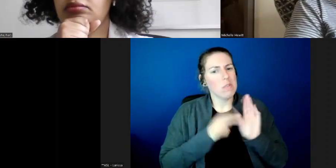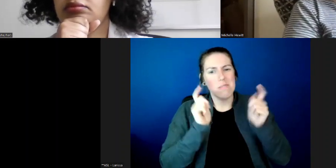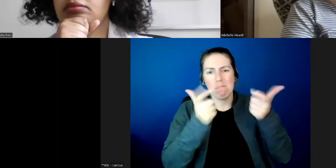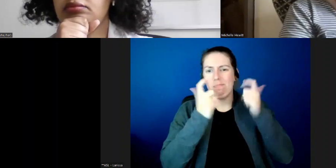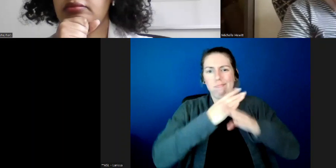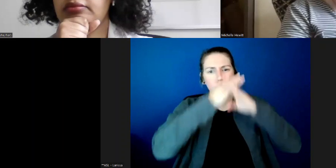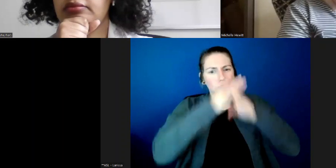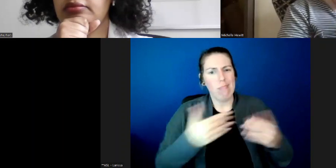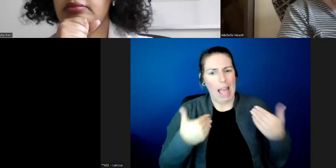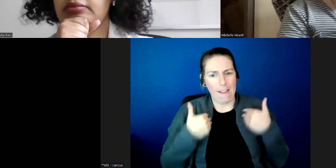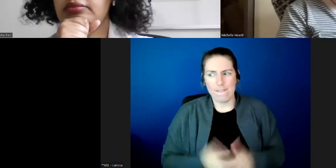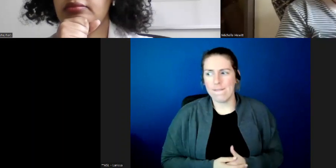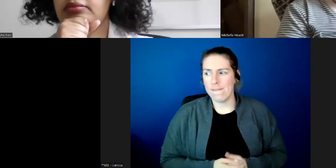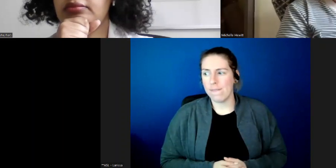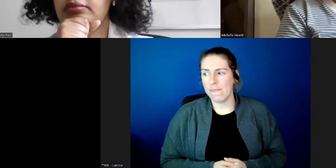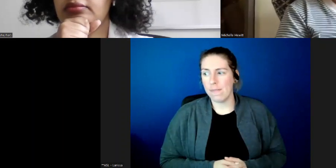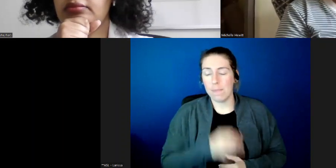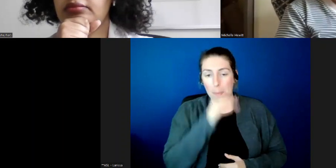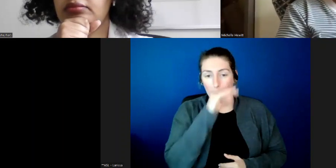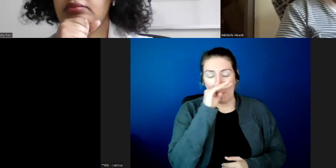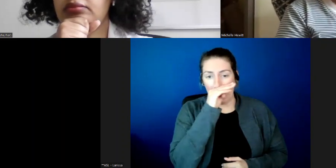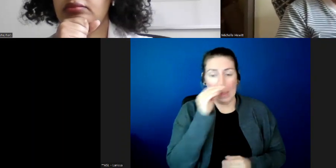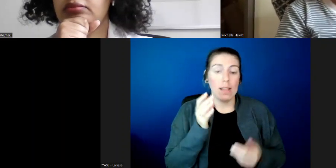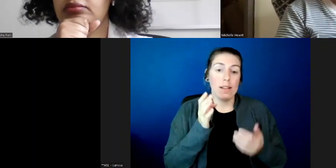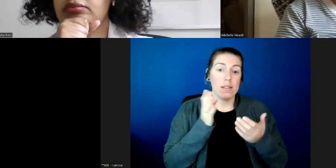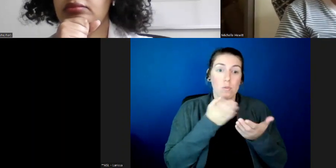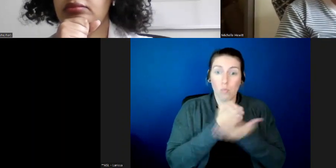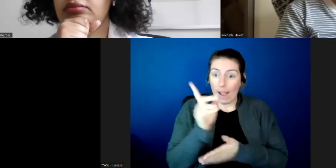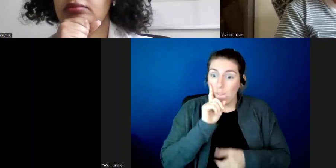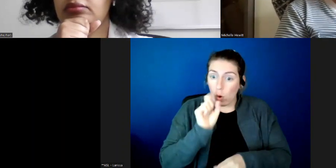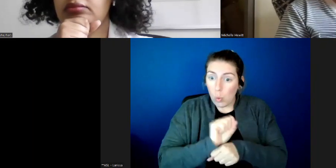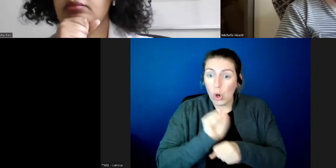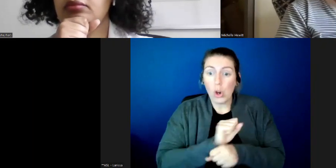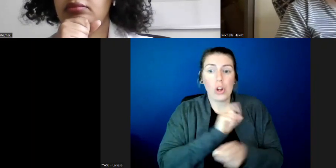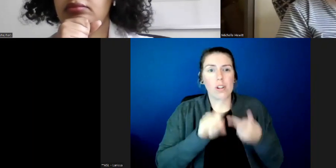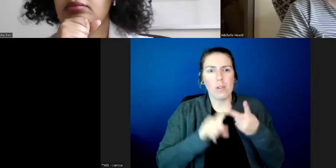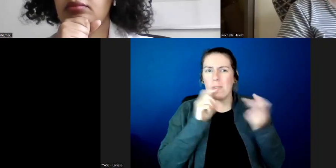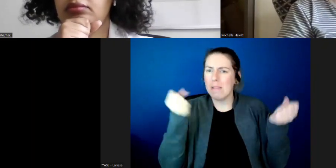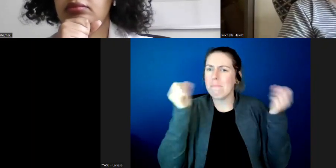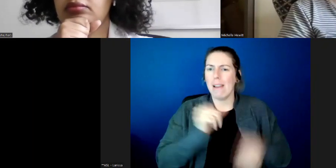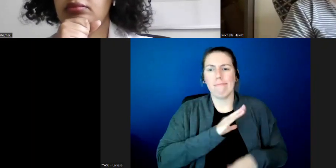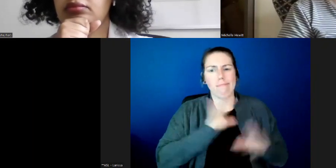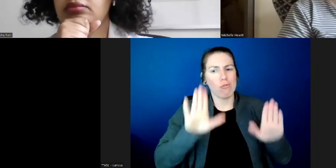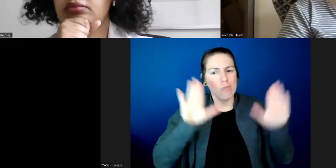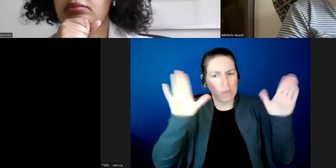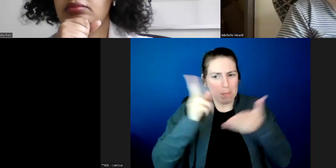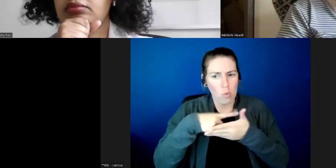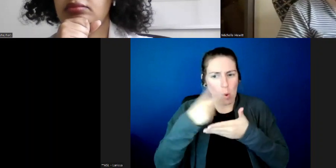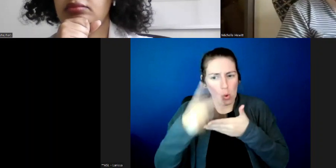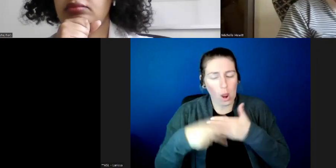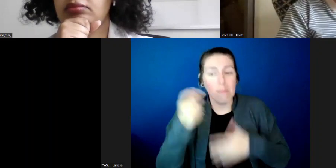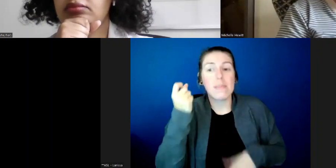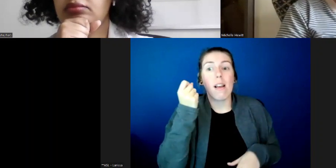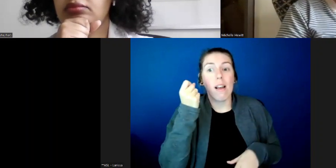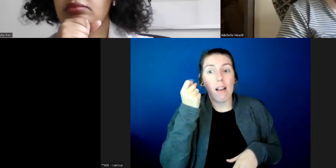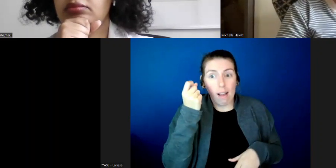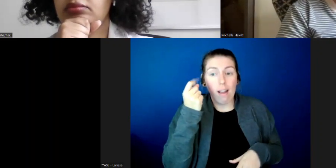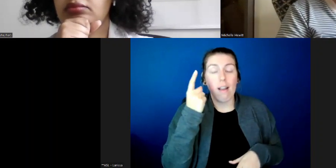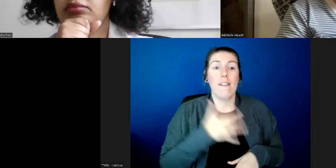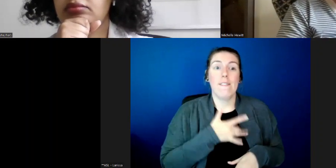the right to work. There are many excellent programs out there, but there is a fundamental